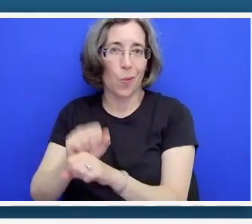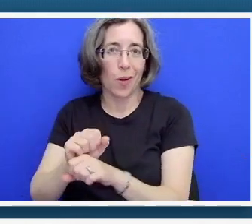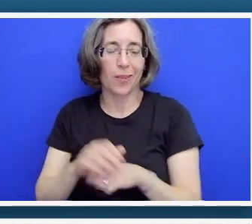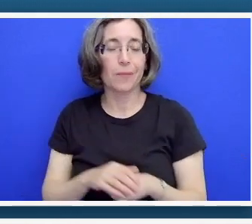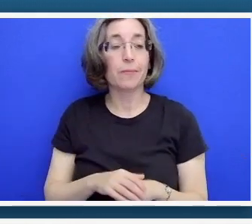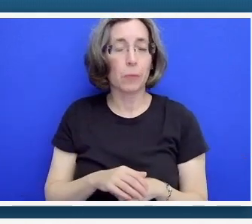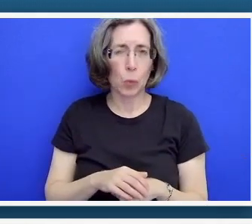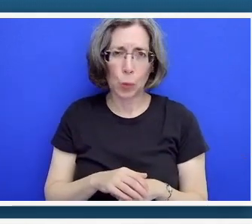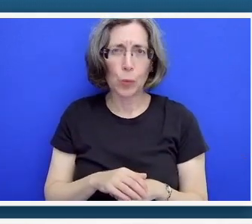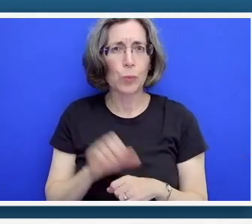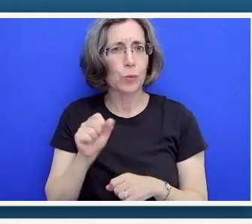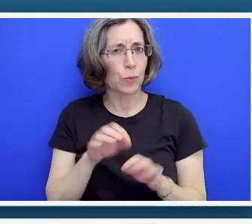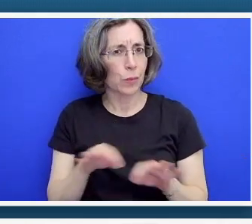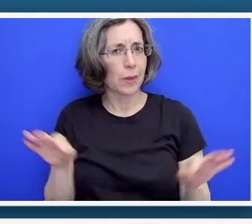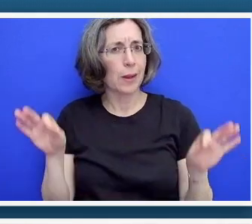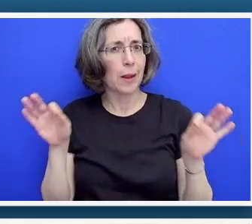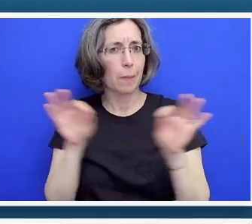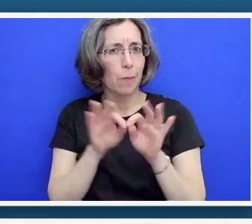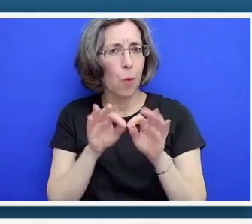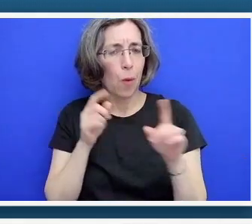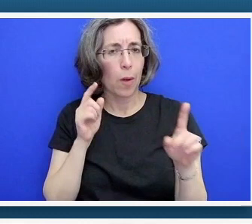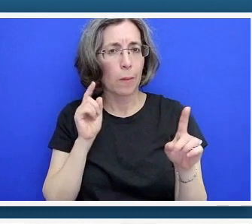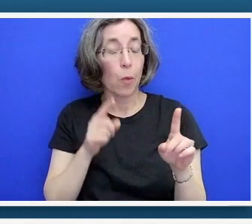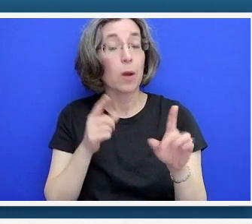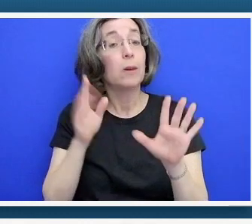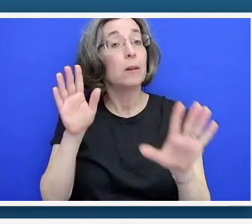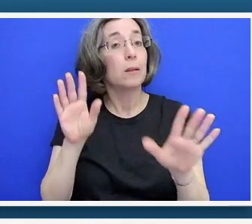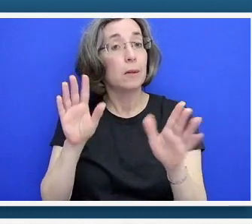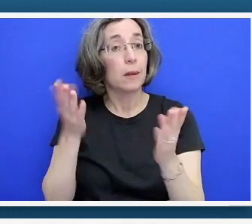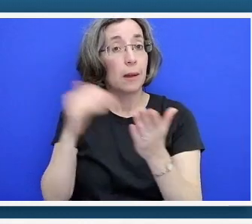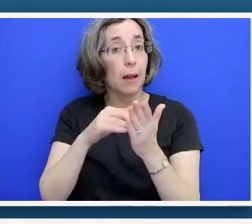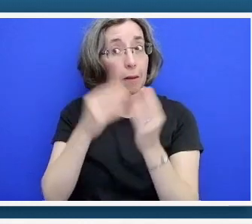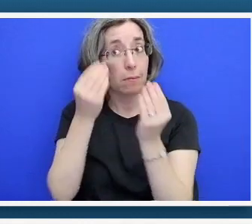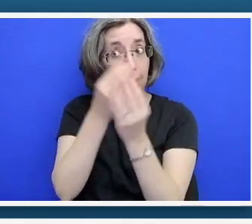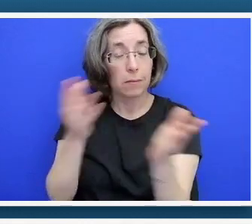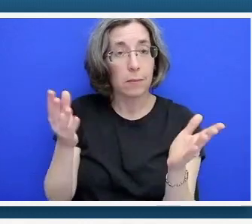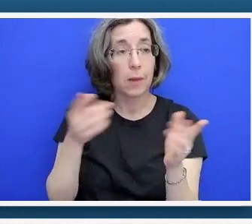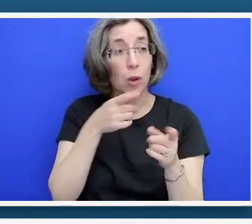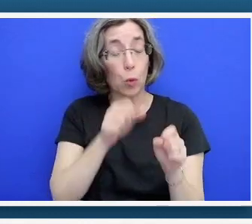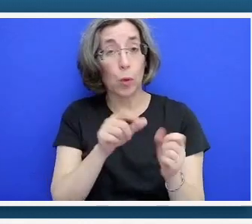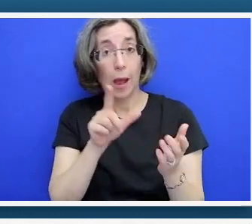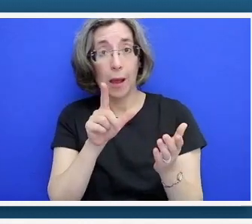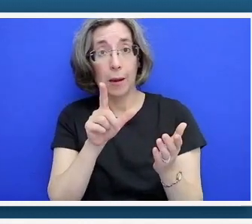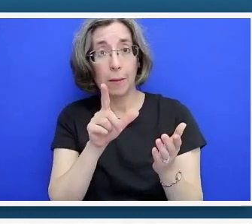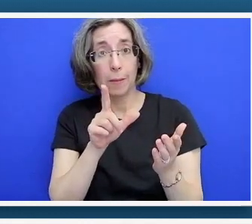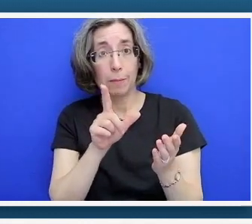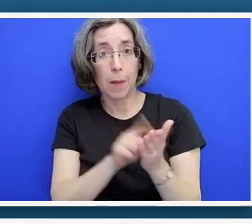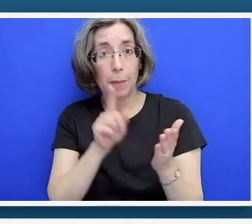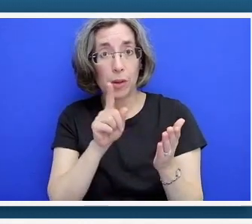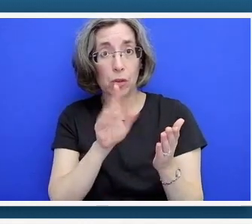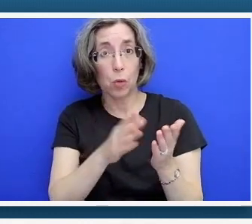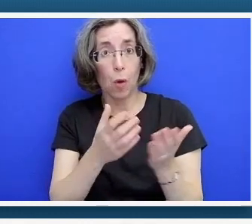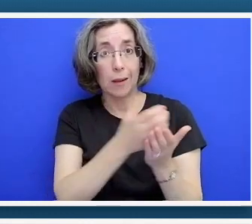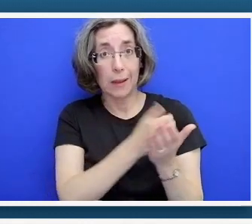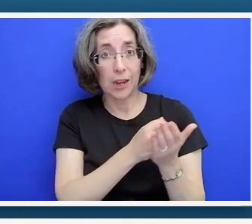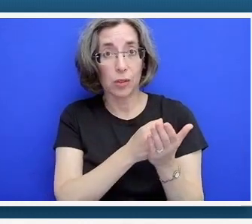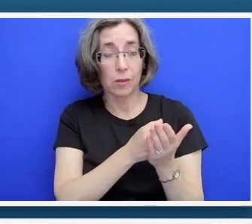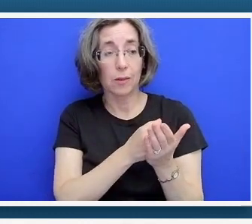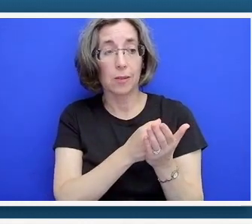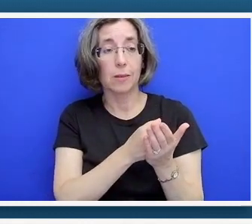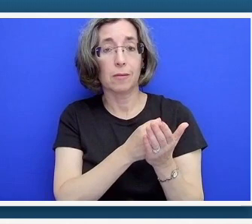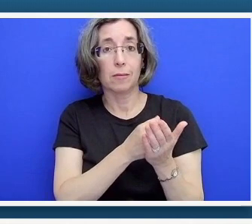just to reiterate, you have the option of publishing these interactive learning experiences, these collections you create on the platform for